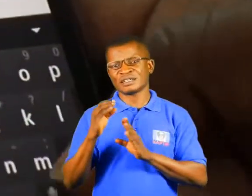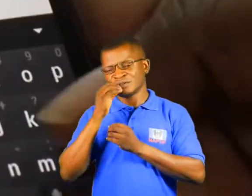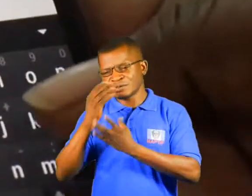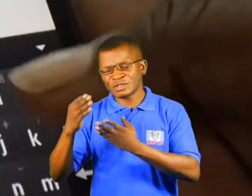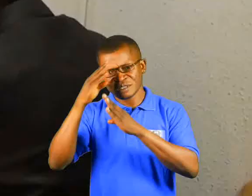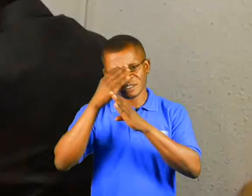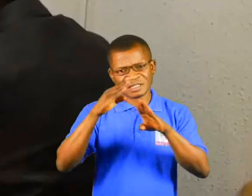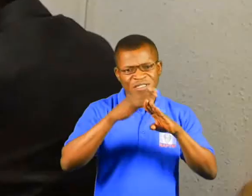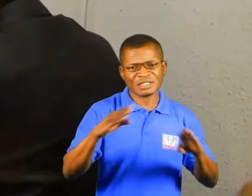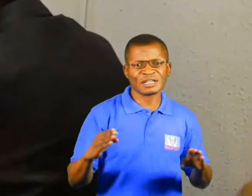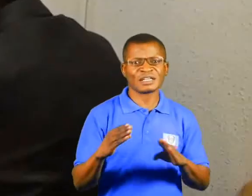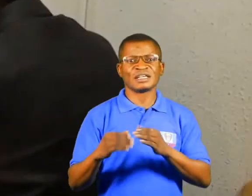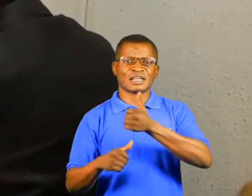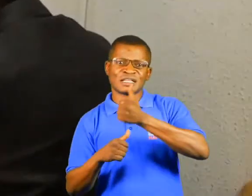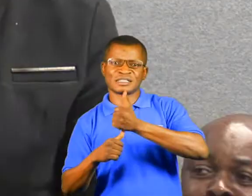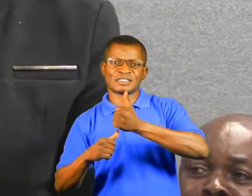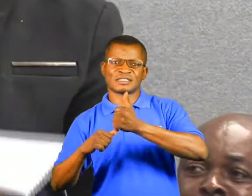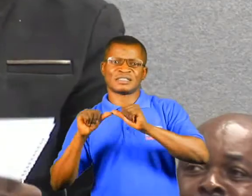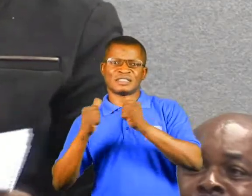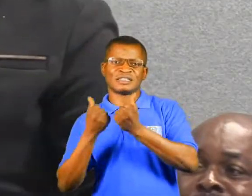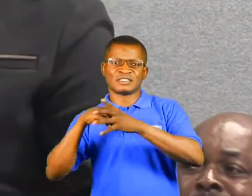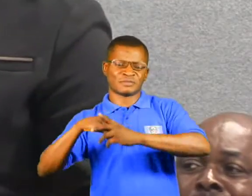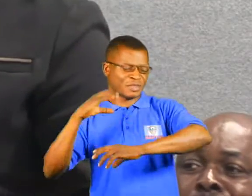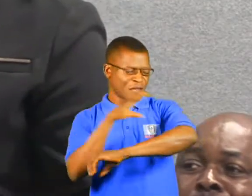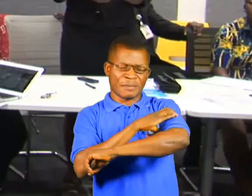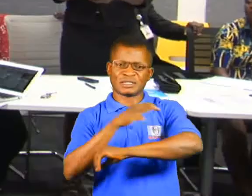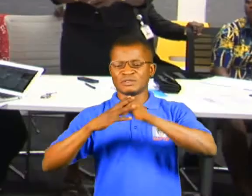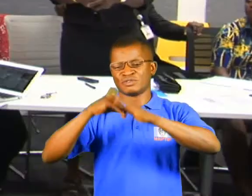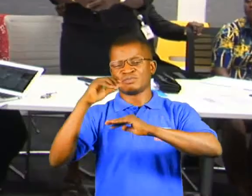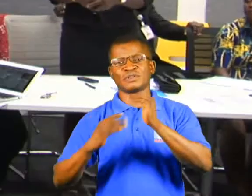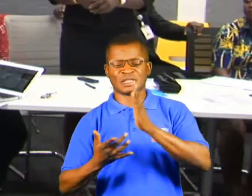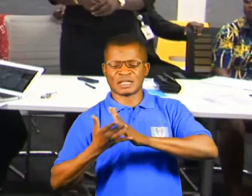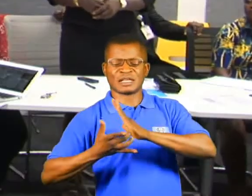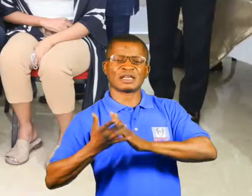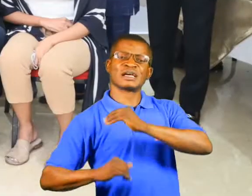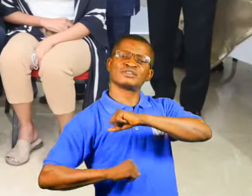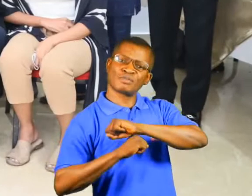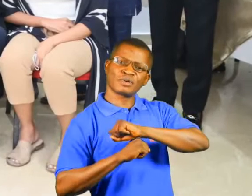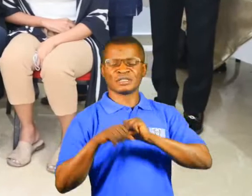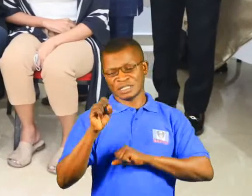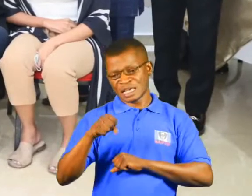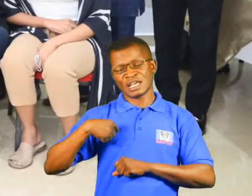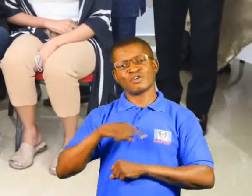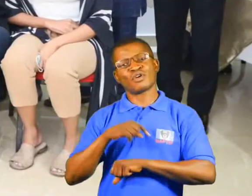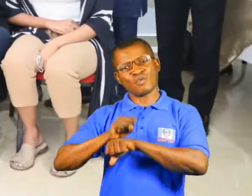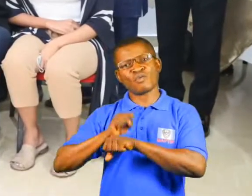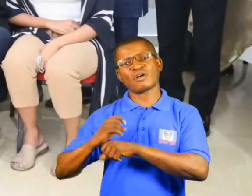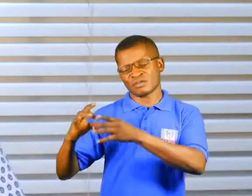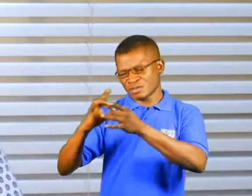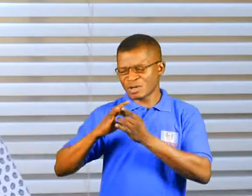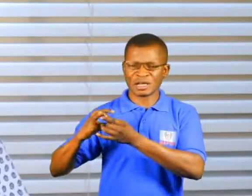sharing. They are also assisting the agency with capacity building and technical support. And so we